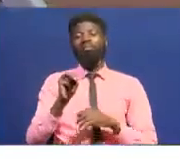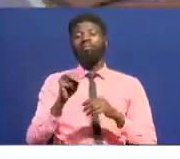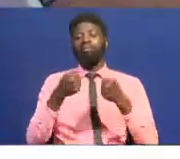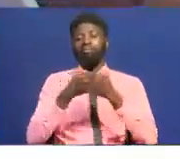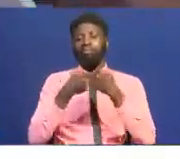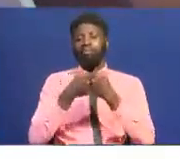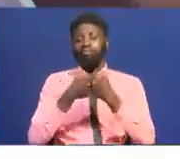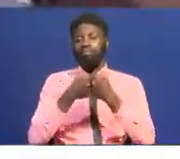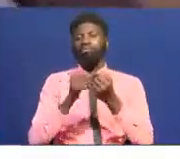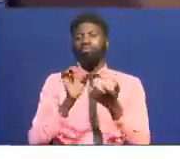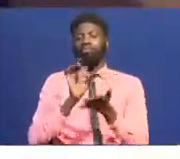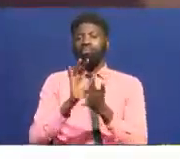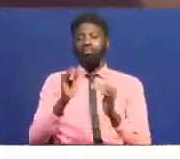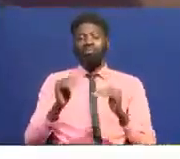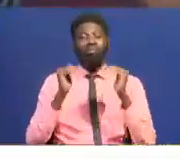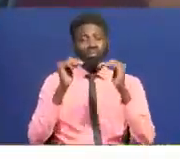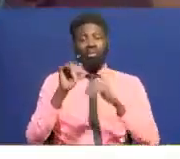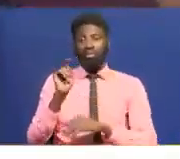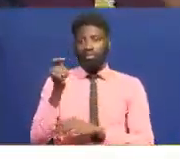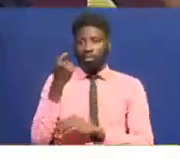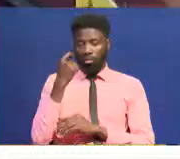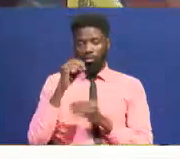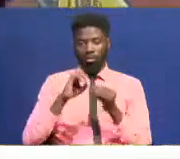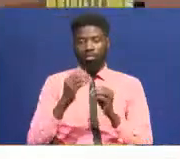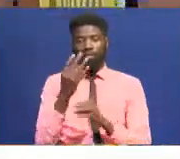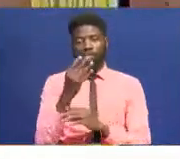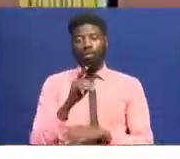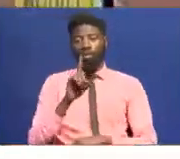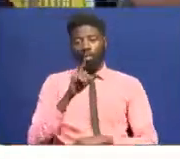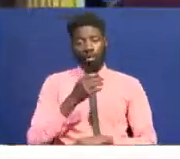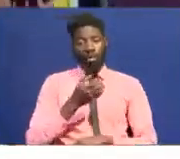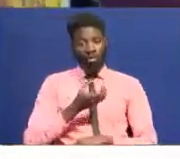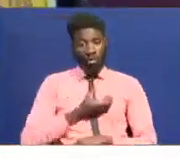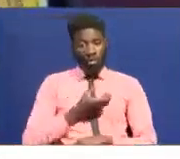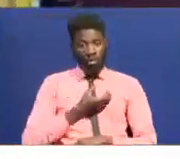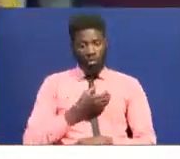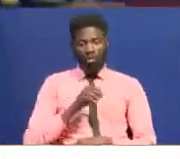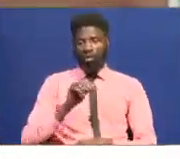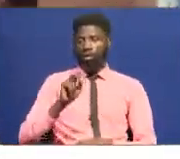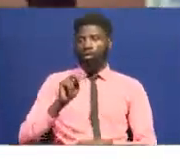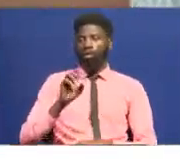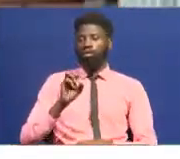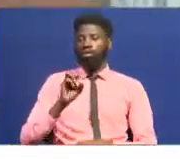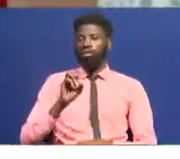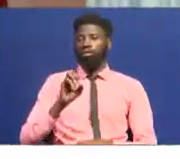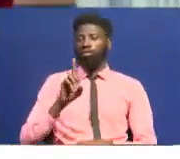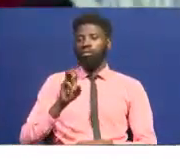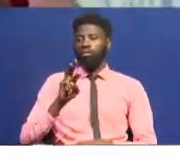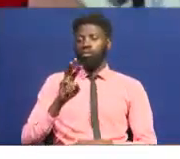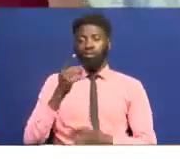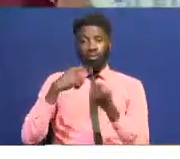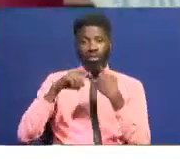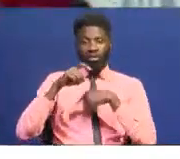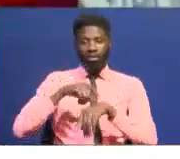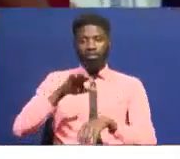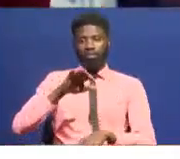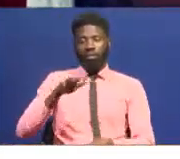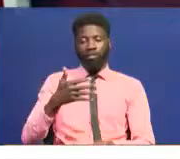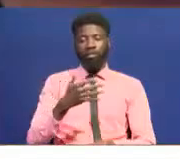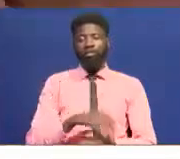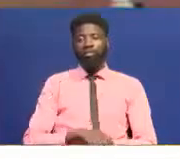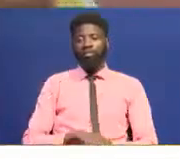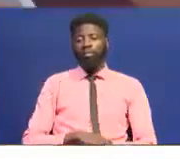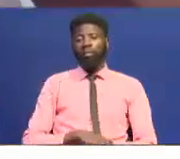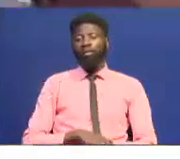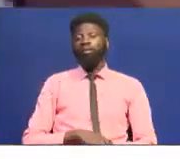medal table at the moment, with one gold won by Andrew Alamisi in the 5,000 meters. Australia leads with two